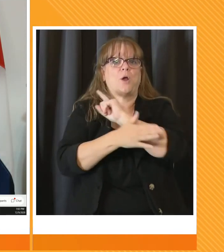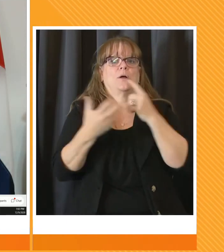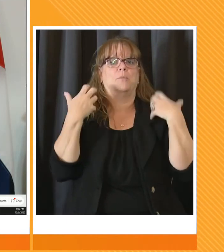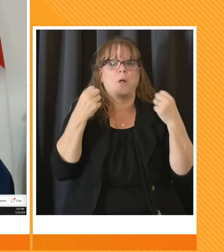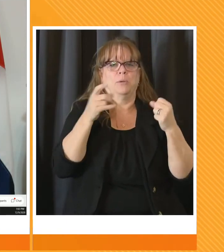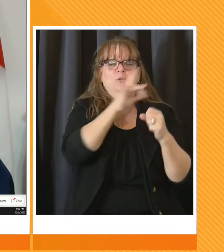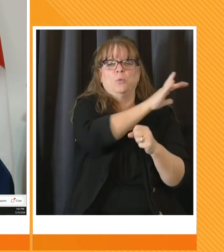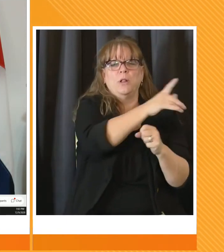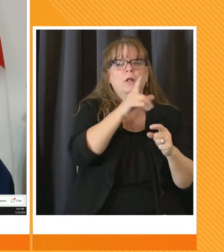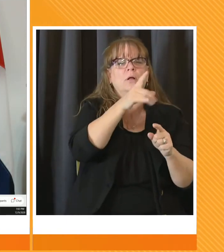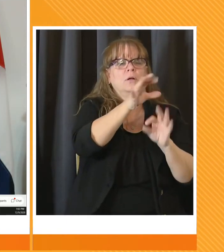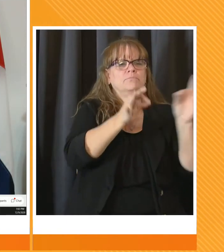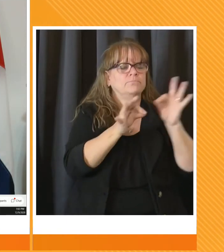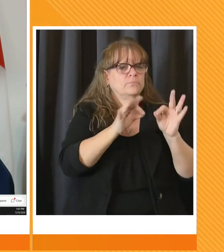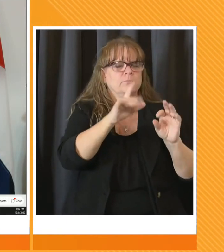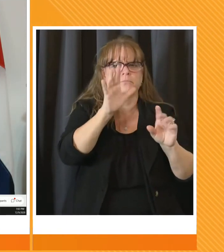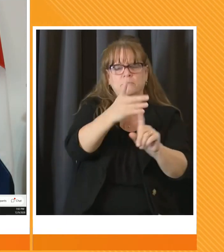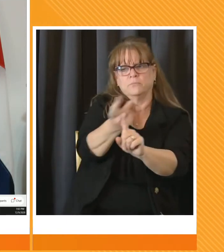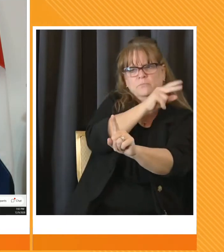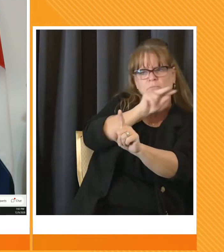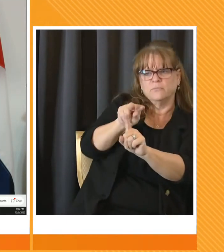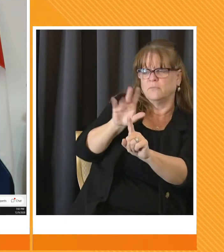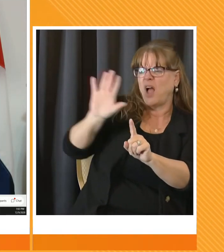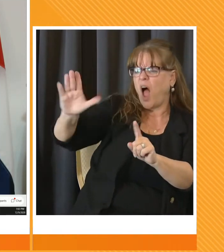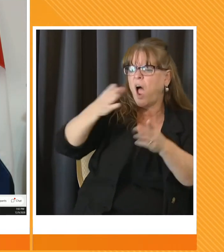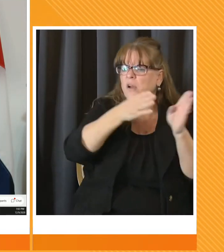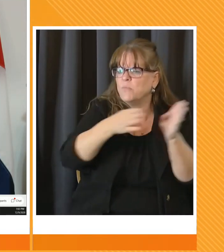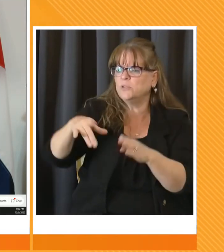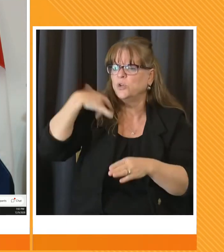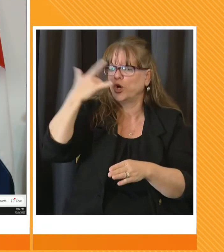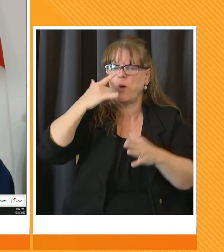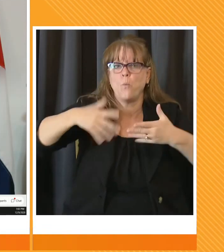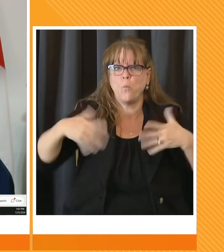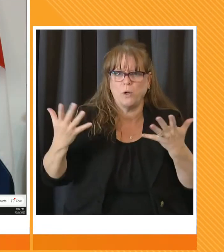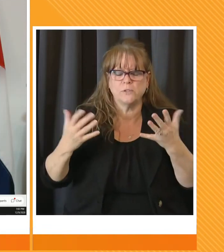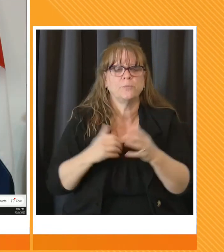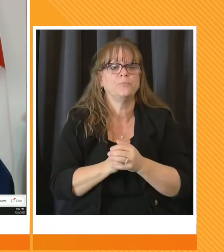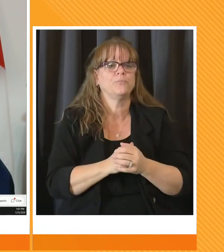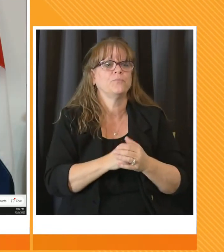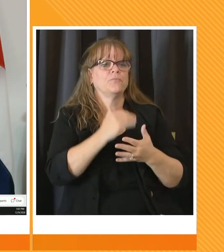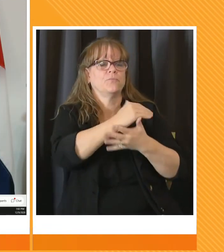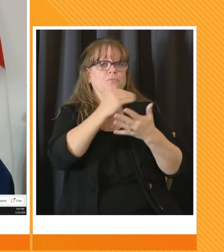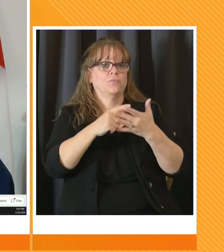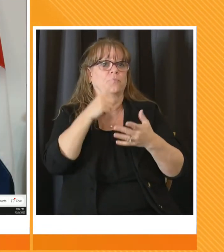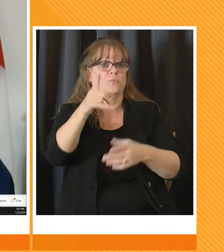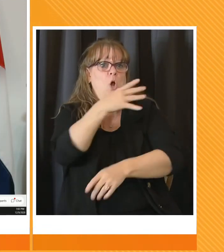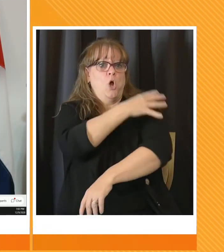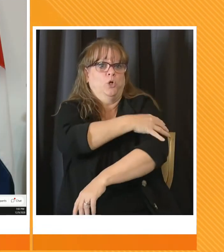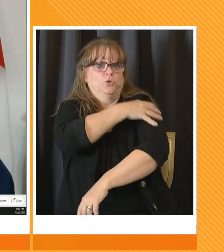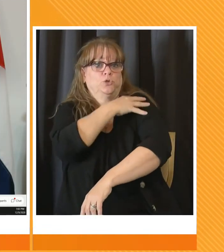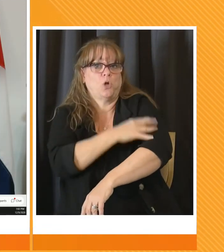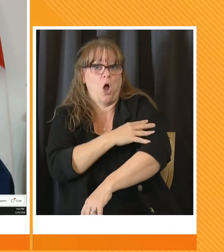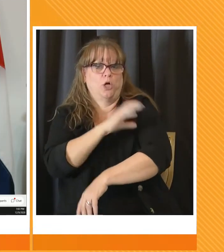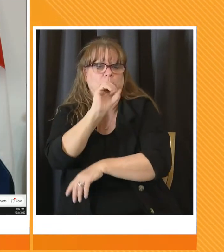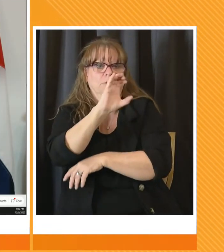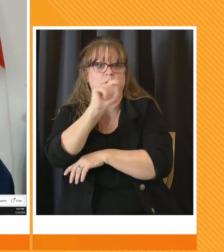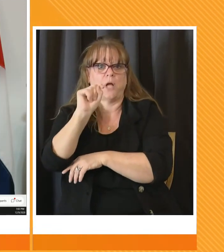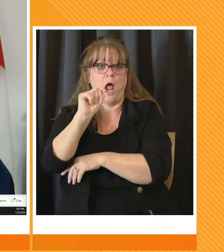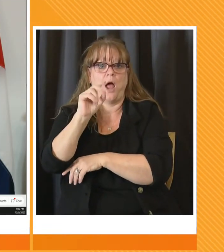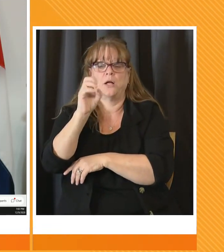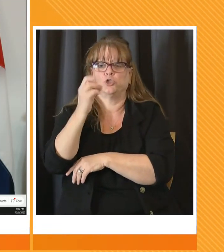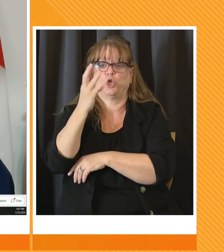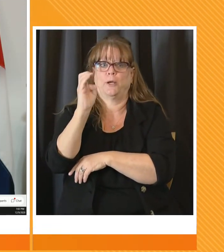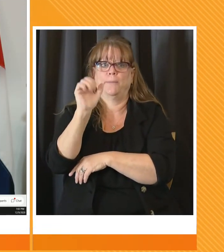joined by Brigadier General Scott Sherman with the Colorado National Guard, who is our point person on many of the logistics involved. Now, Jill Ryan,